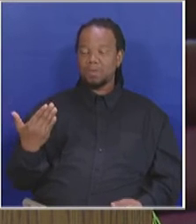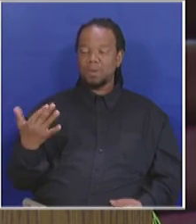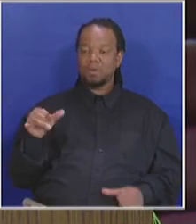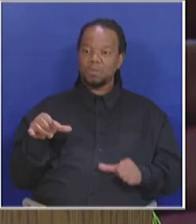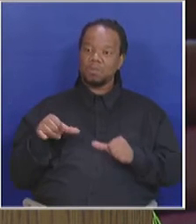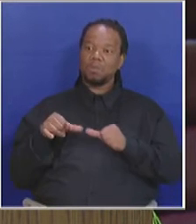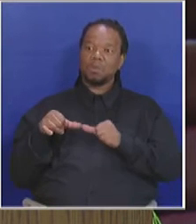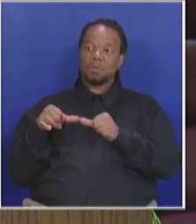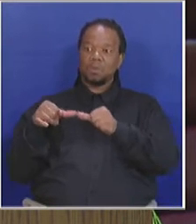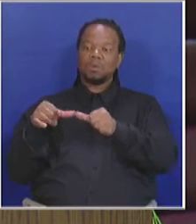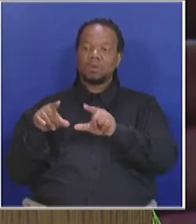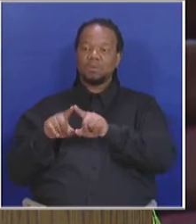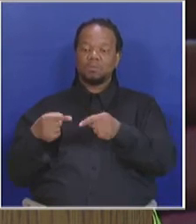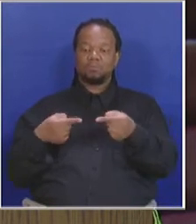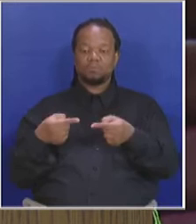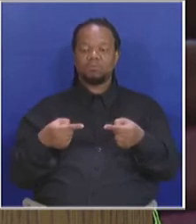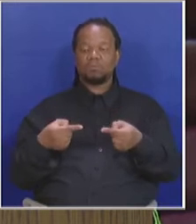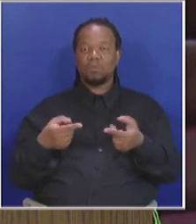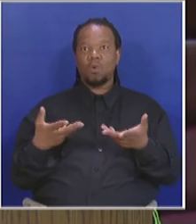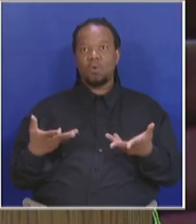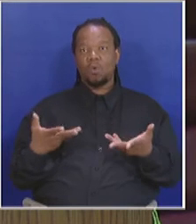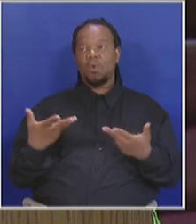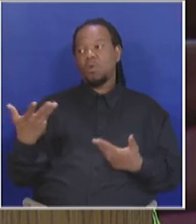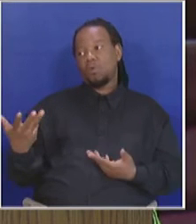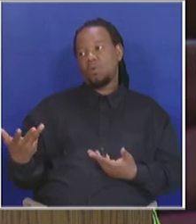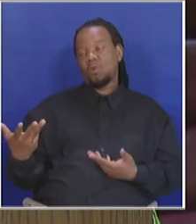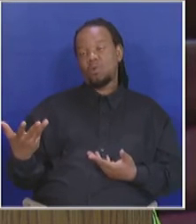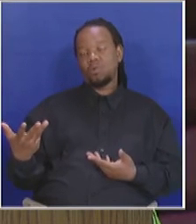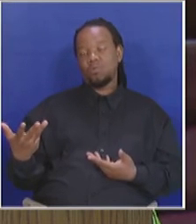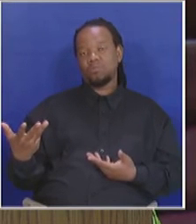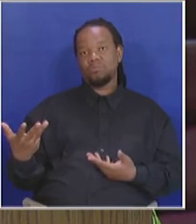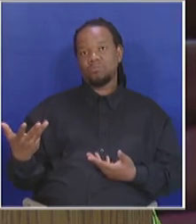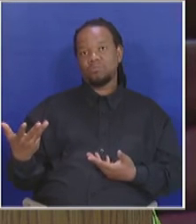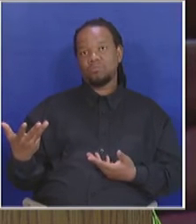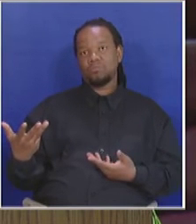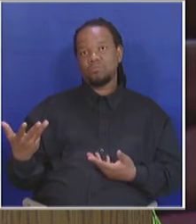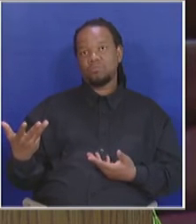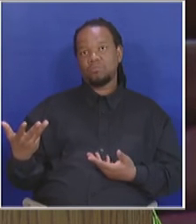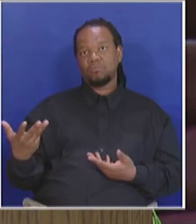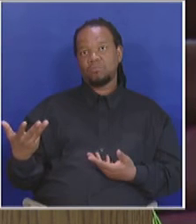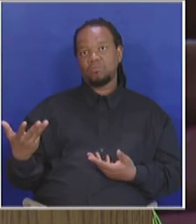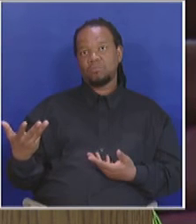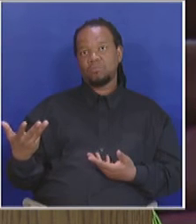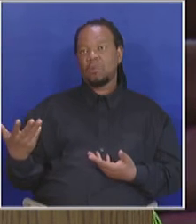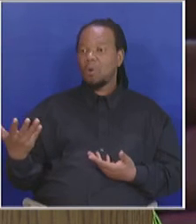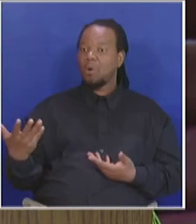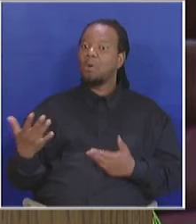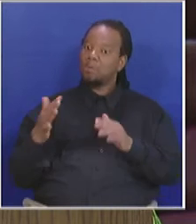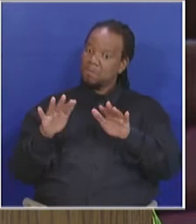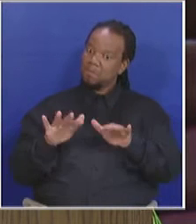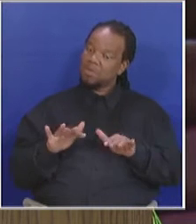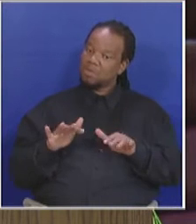business, you will also allow this house to do its